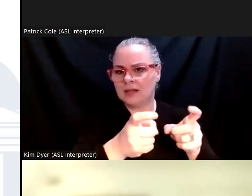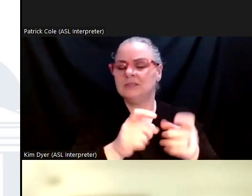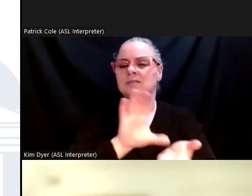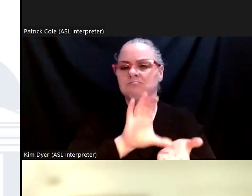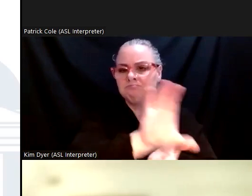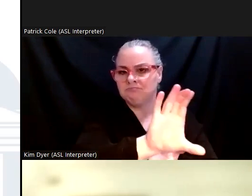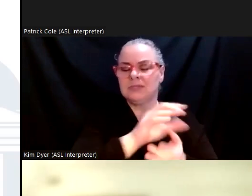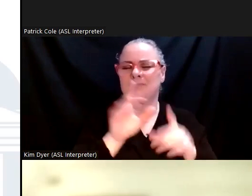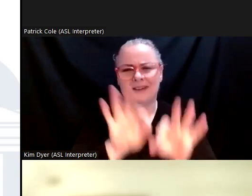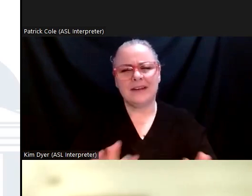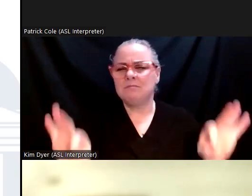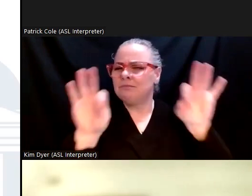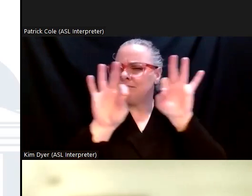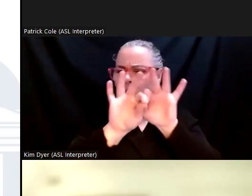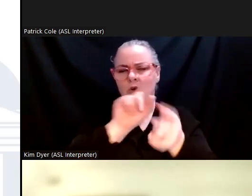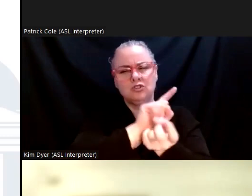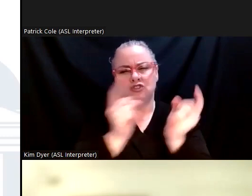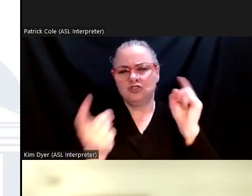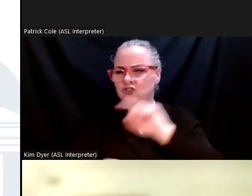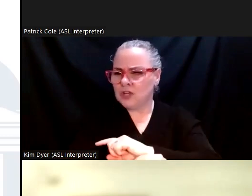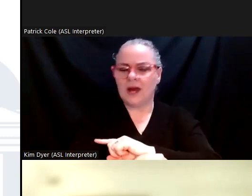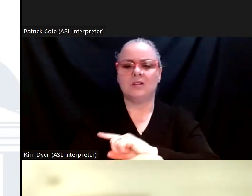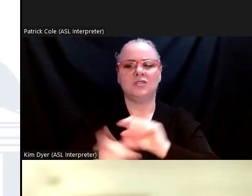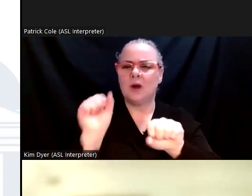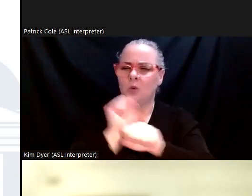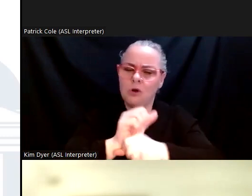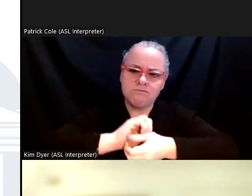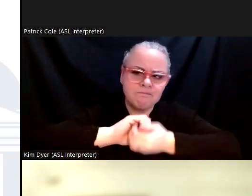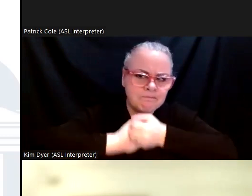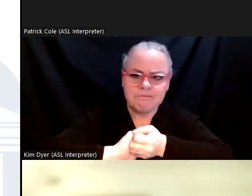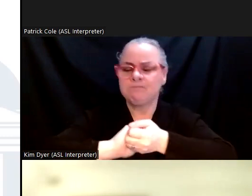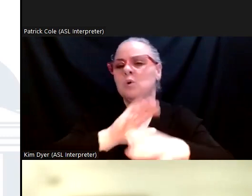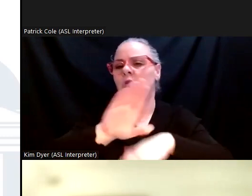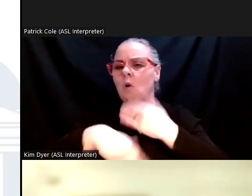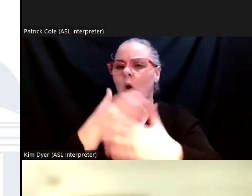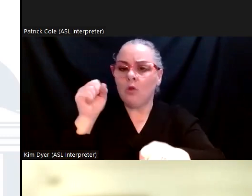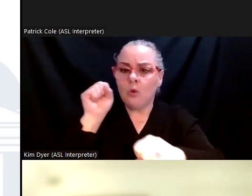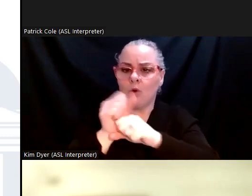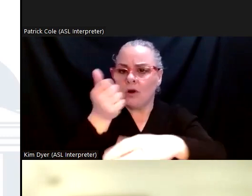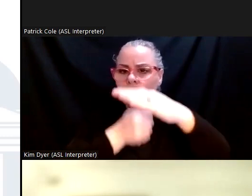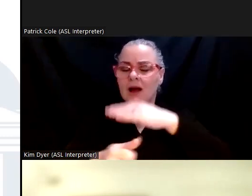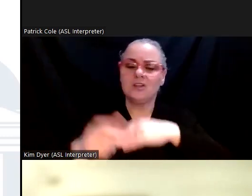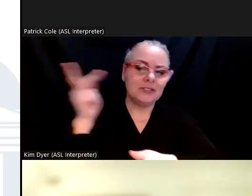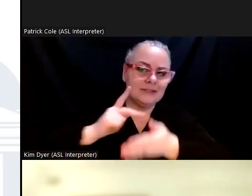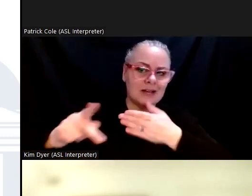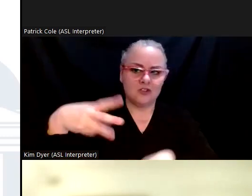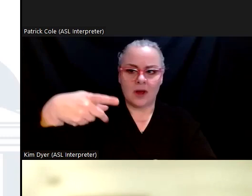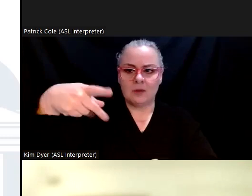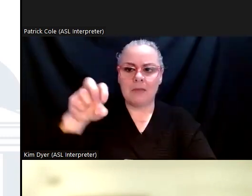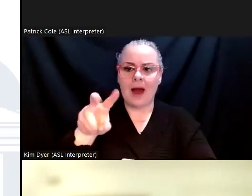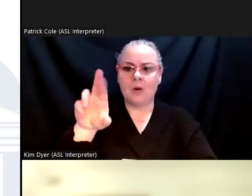important change that has worked hand in glove with all the work that Undersecretary Power is doing at the state